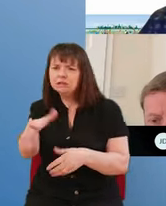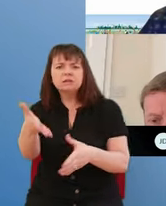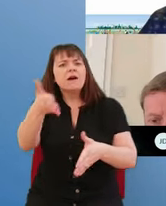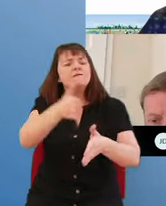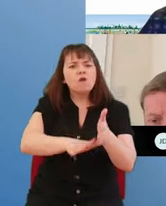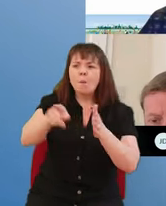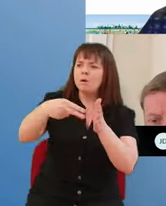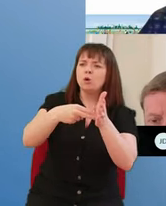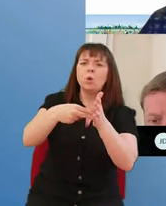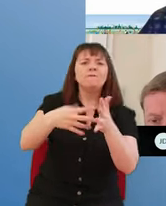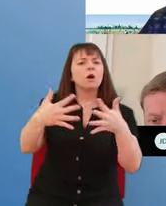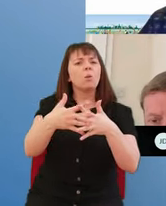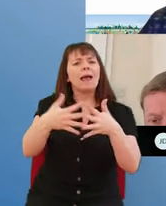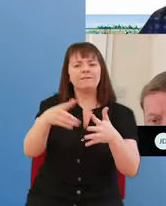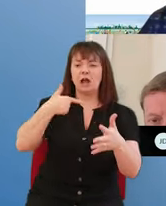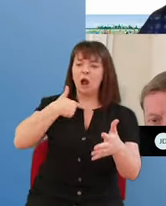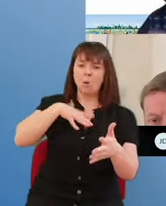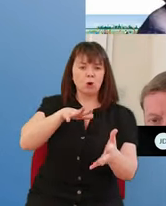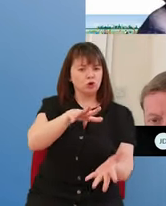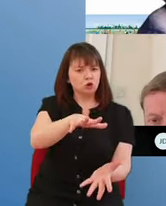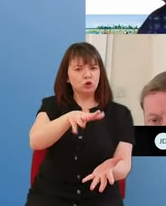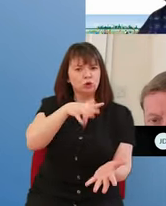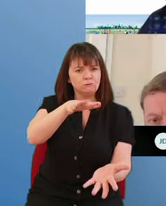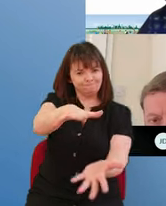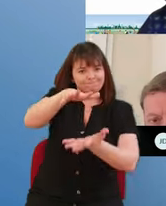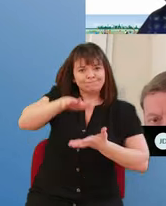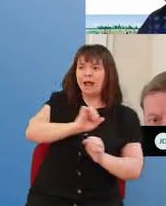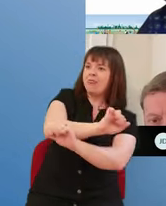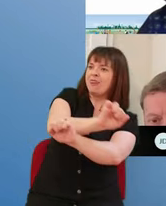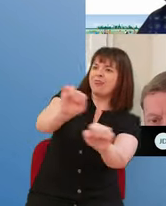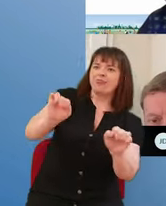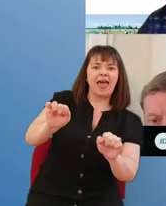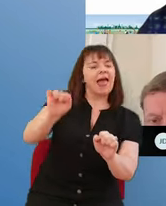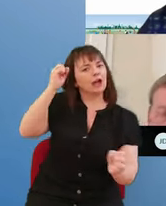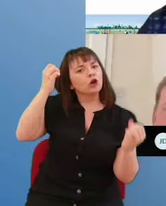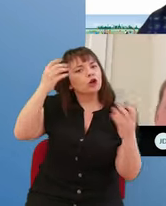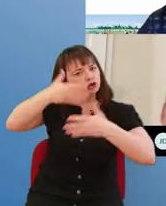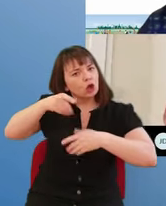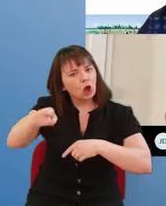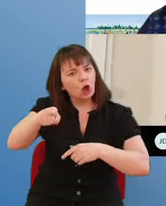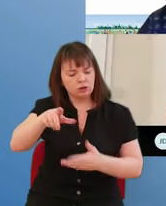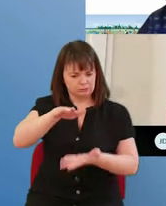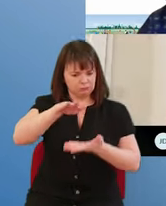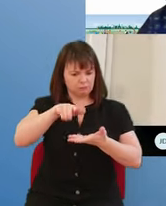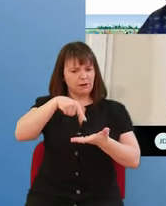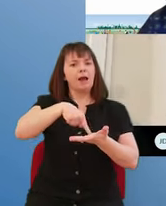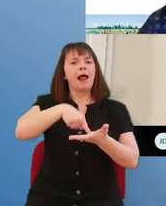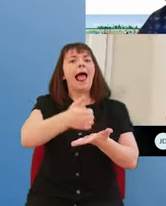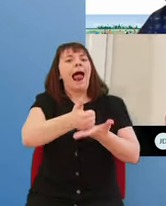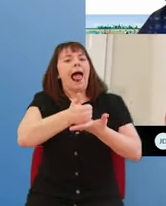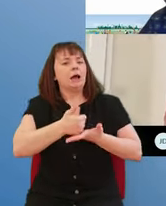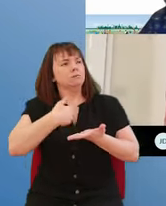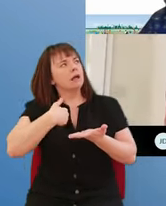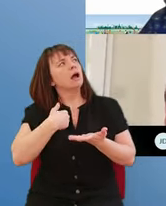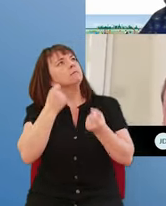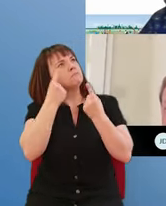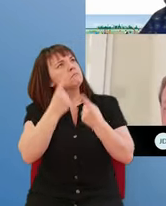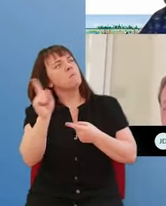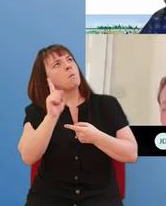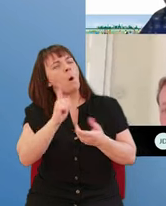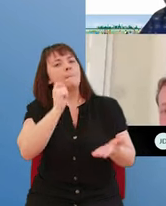bid that went to NHS England. And as you can see from the paper, we were successful. The maximum we could bid for was £125,000. We